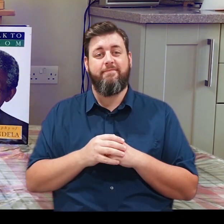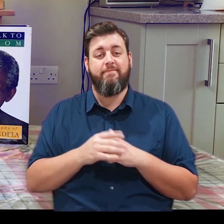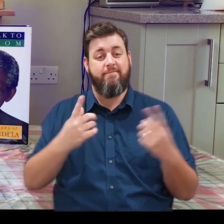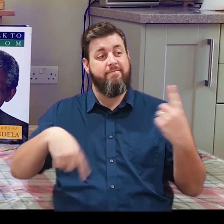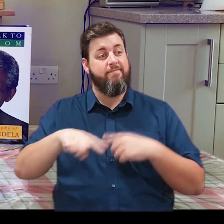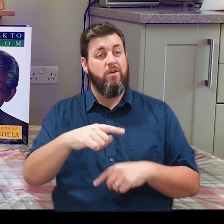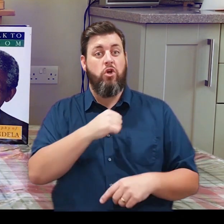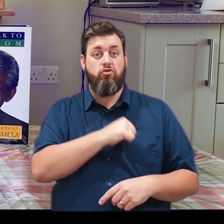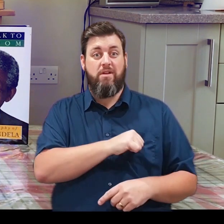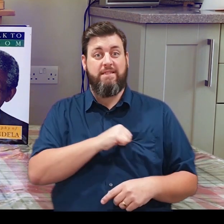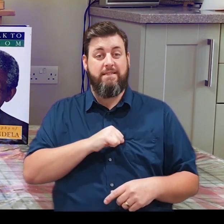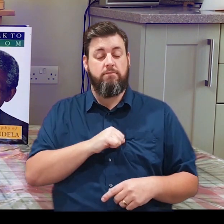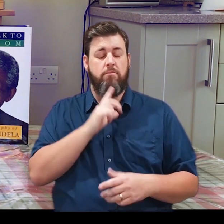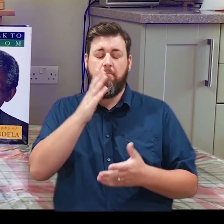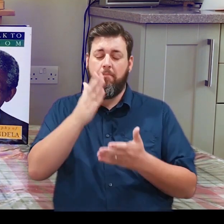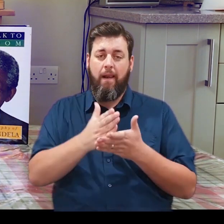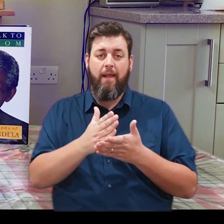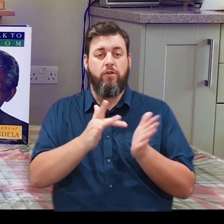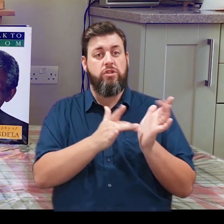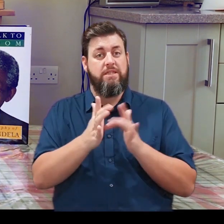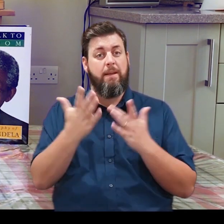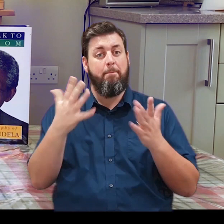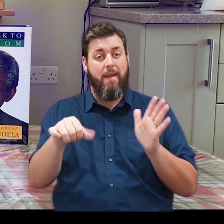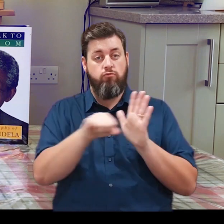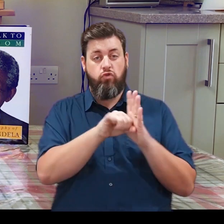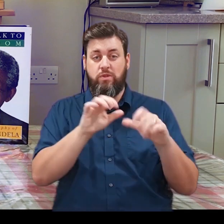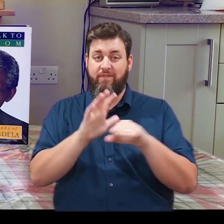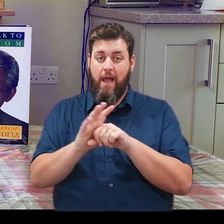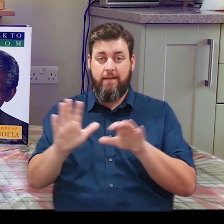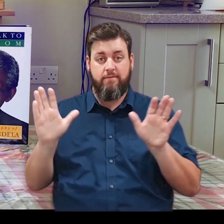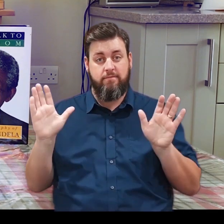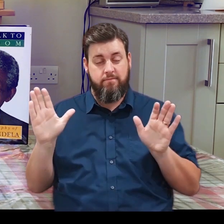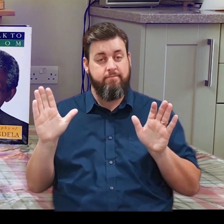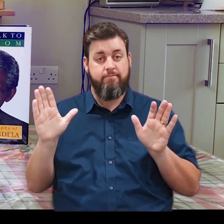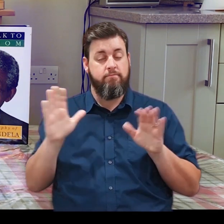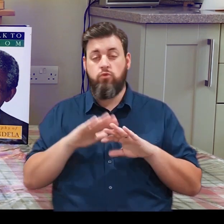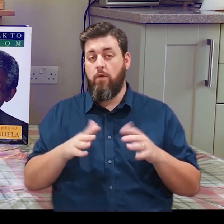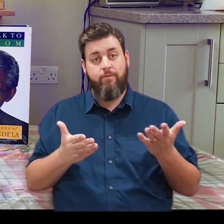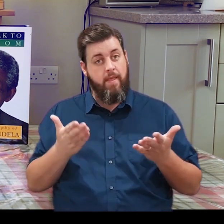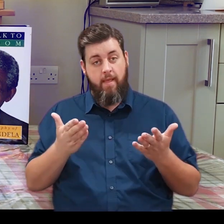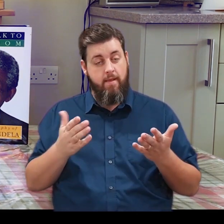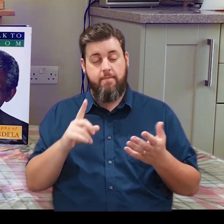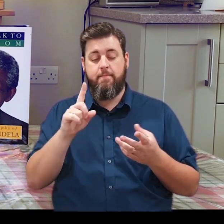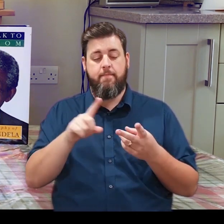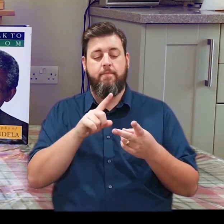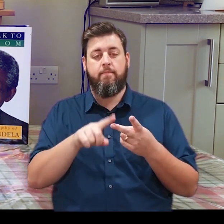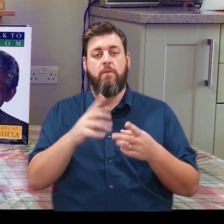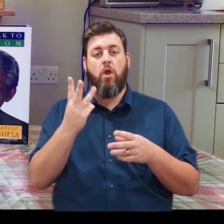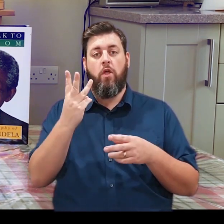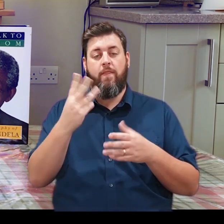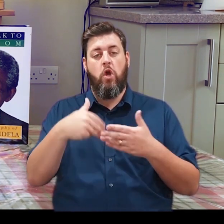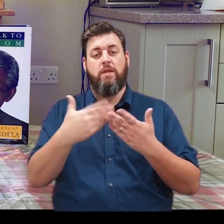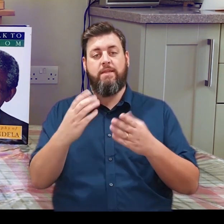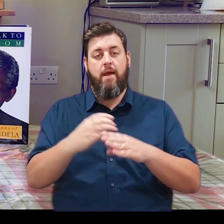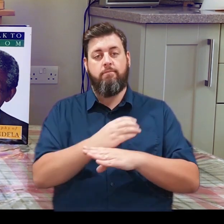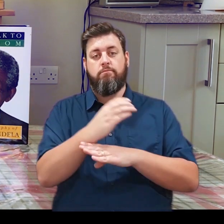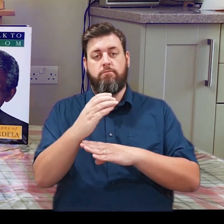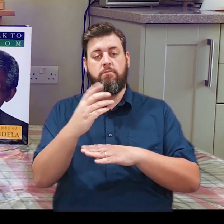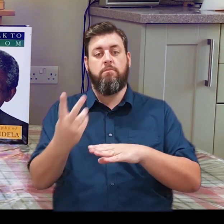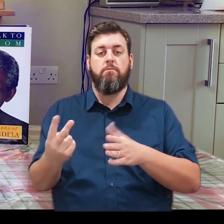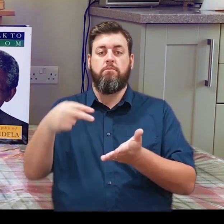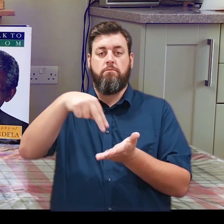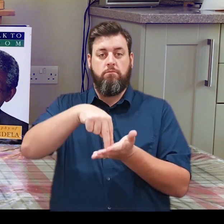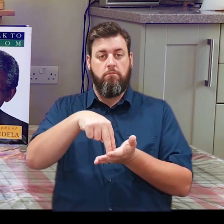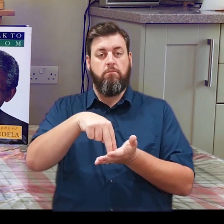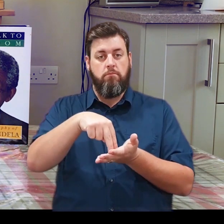Jesus Christ was crucified on the cross unjustly, but on the 3rd day he rose from the dead. He conquered